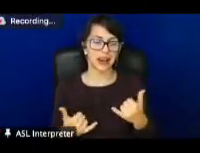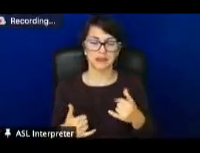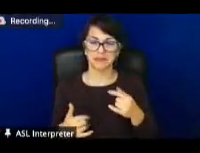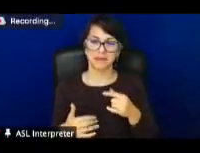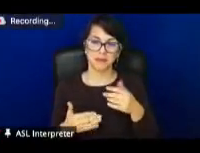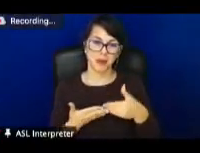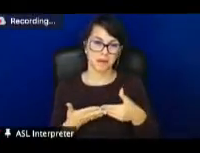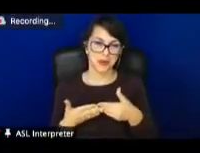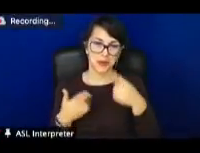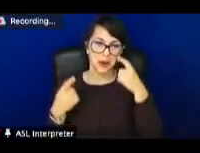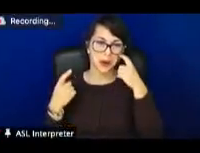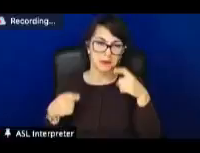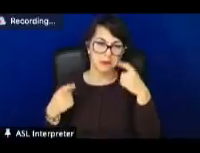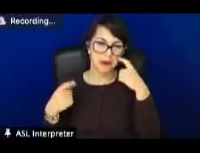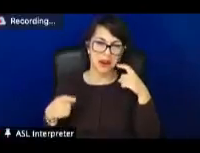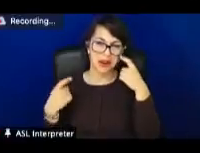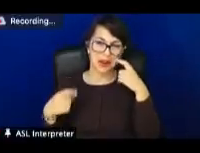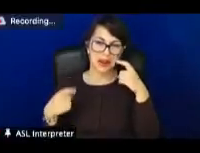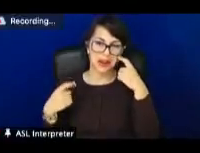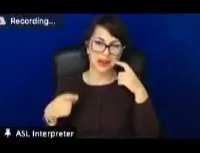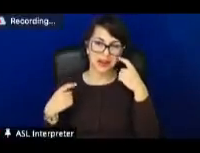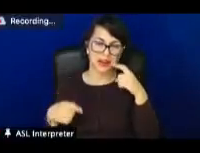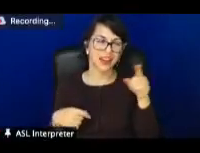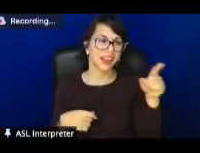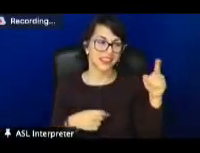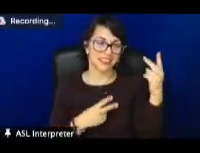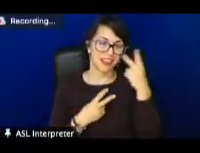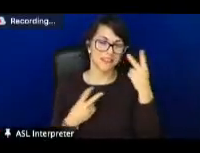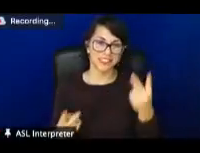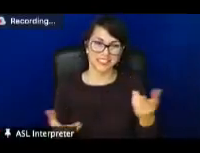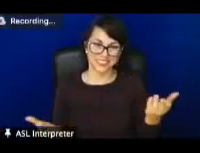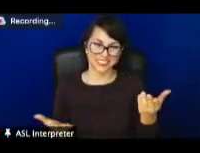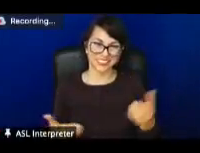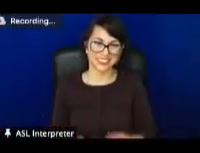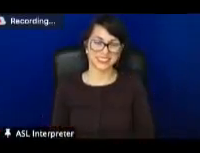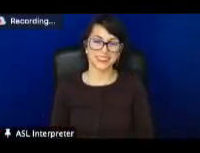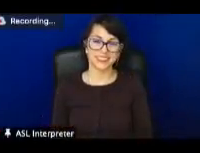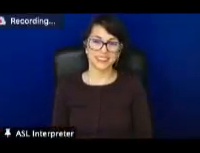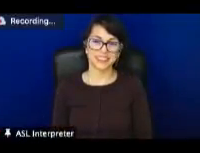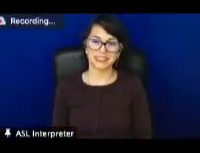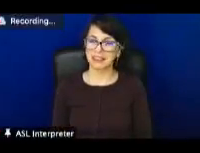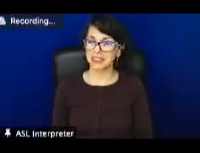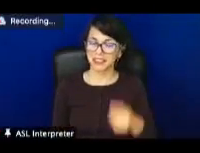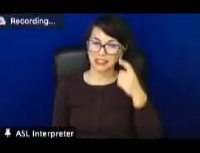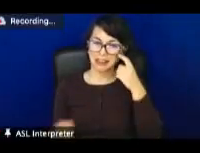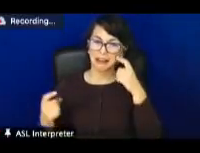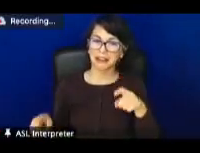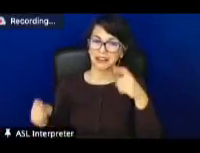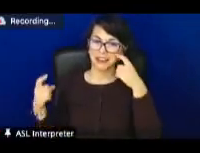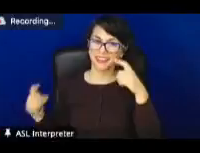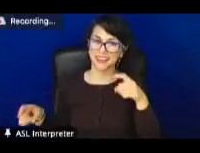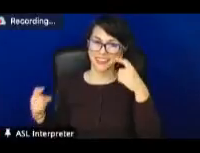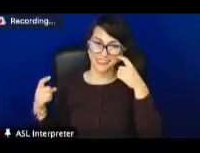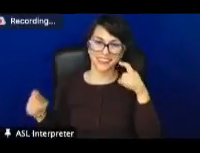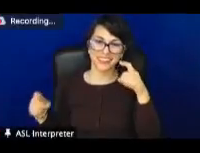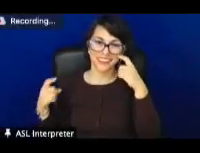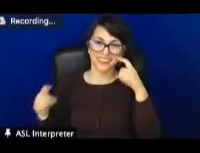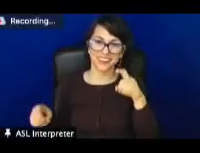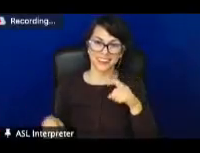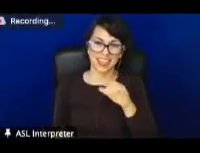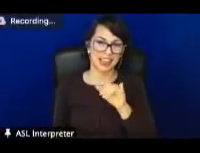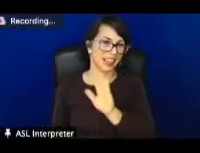They're down visiting. That's her public input, I